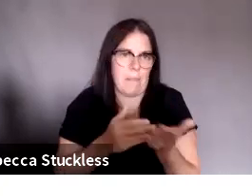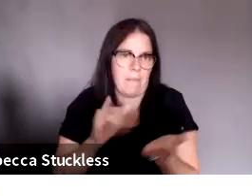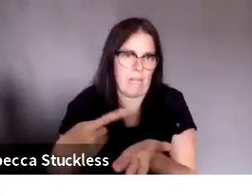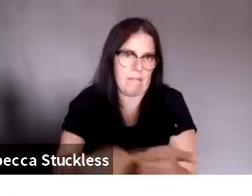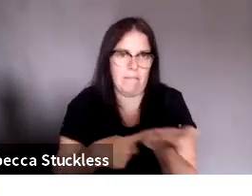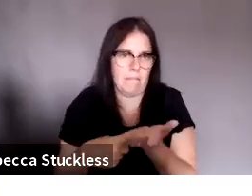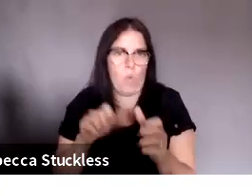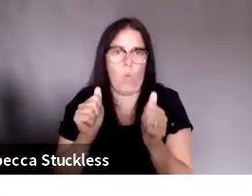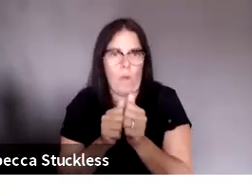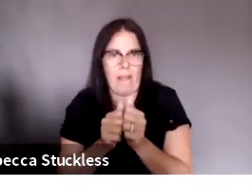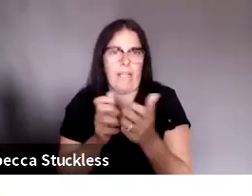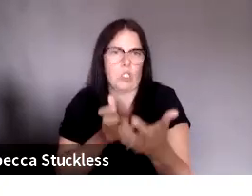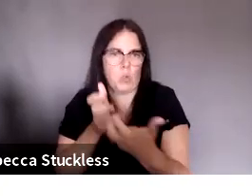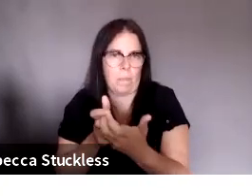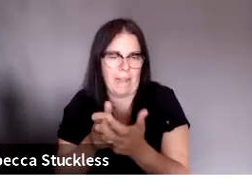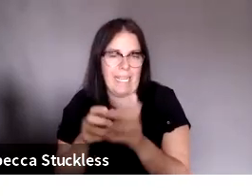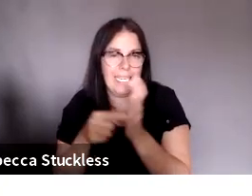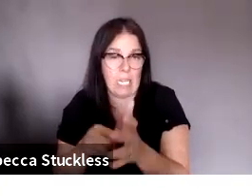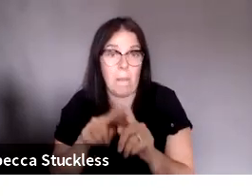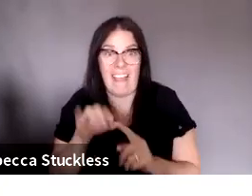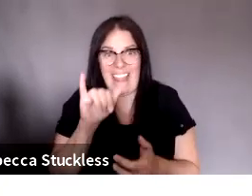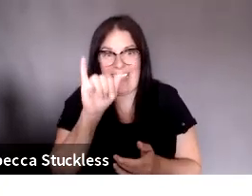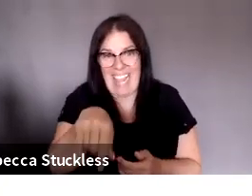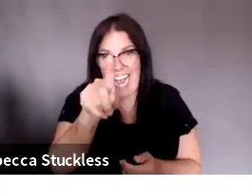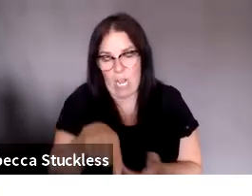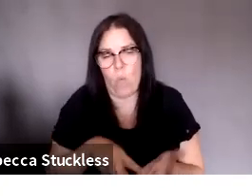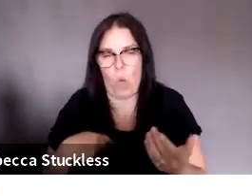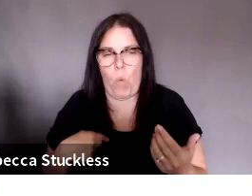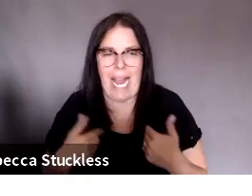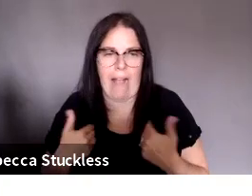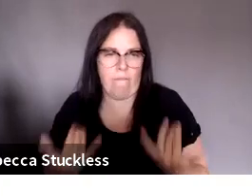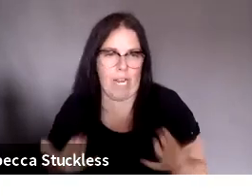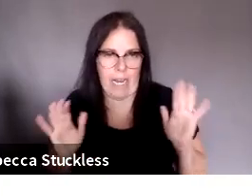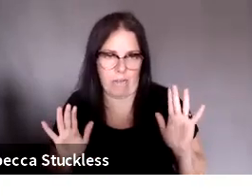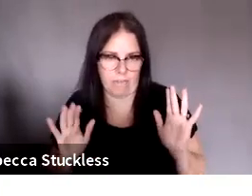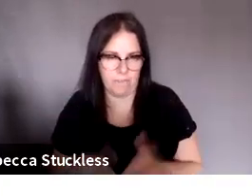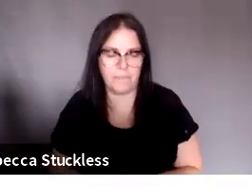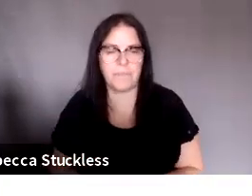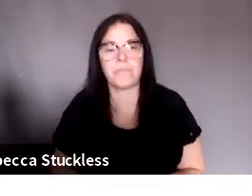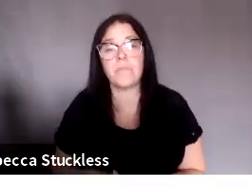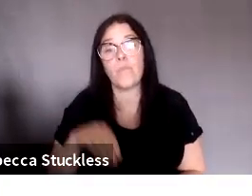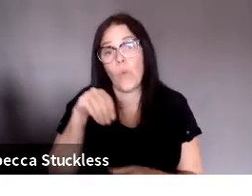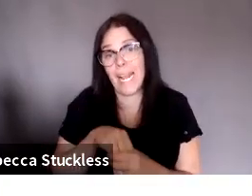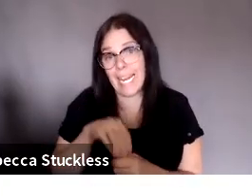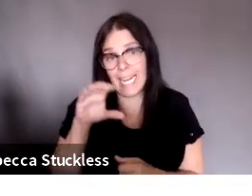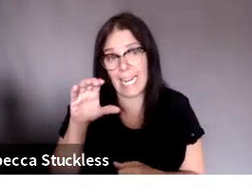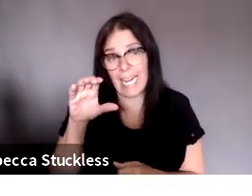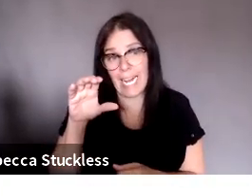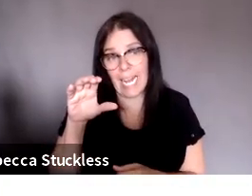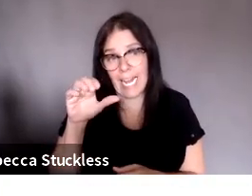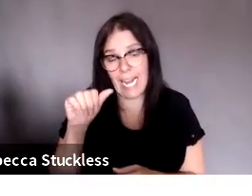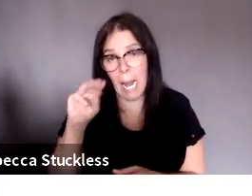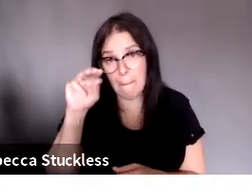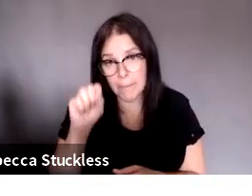But this is what we are currently working with. And so when we are in CaMS, we have information around the